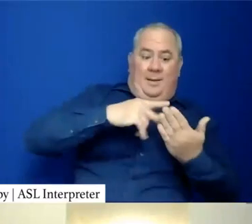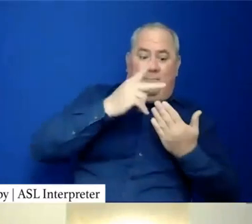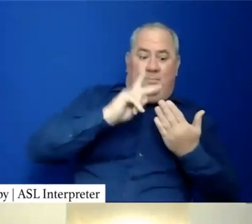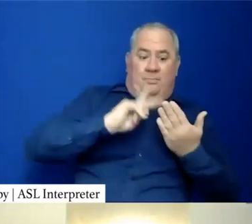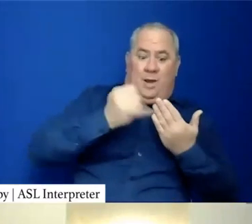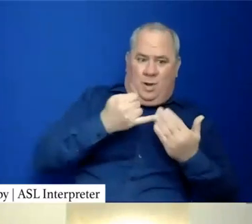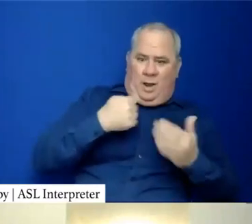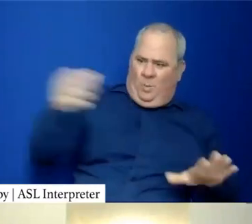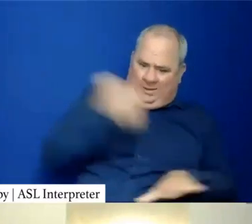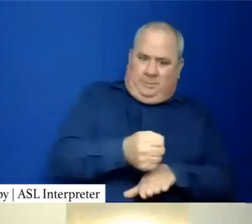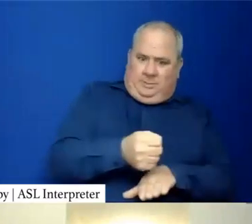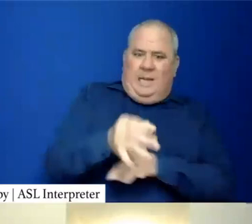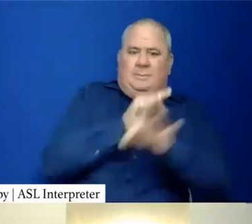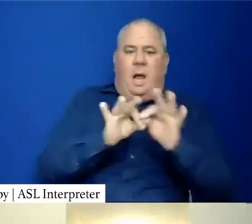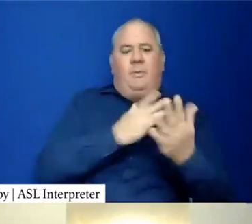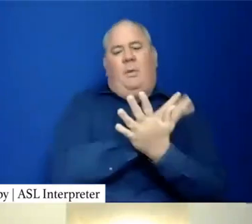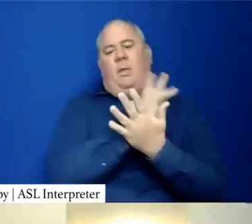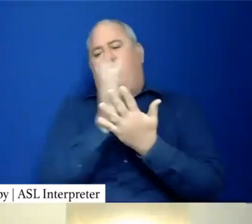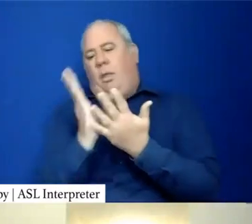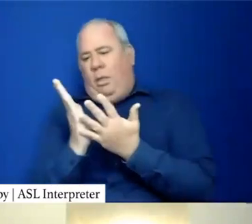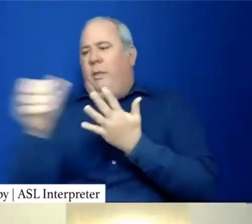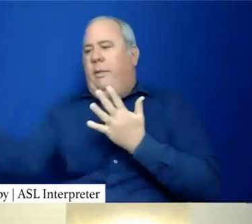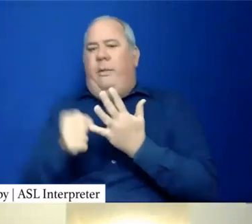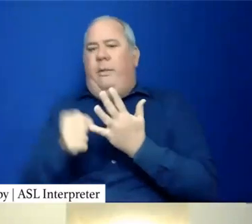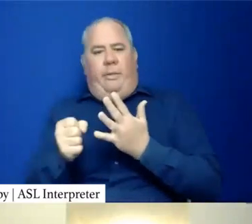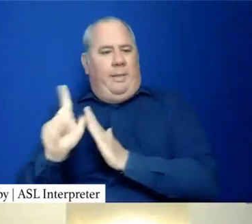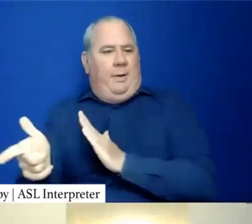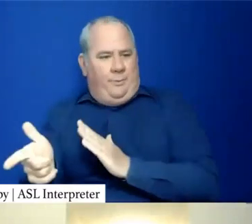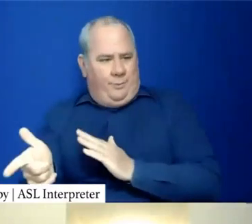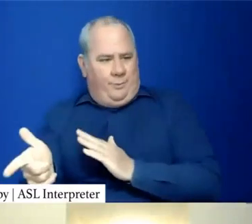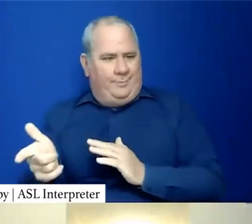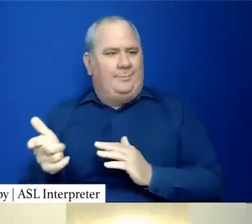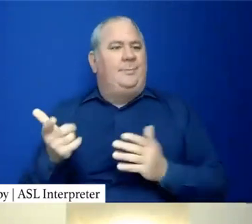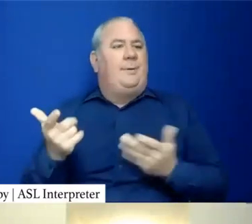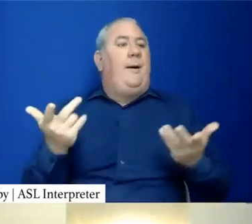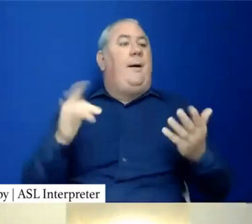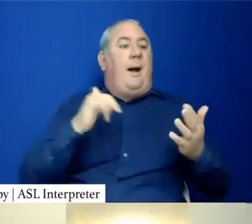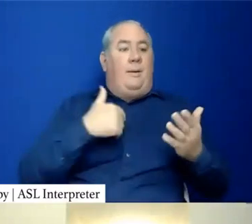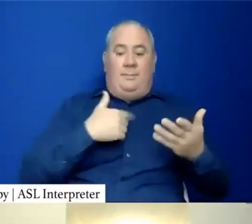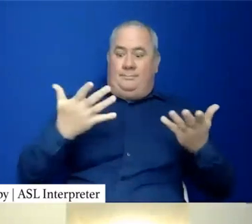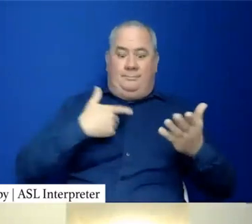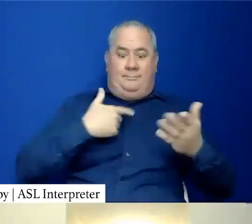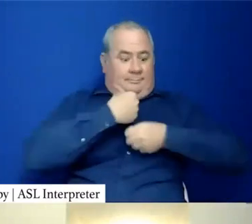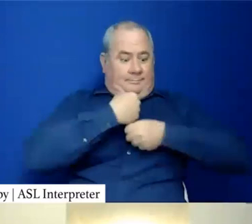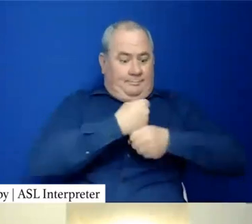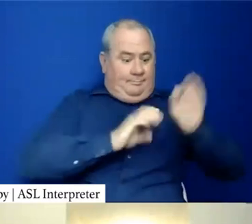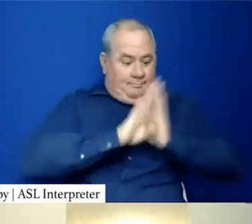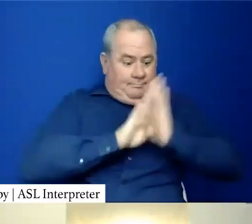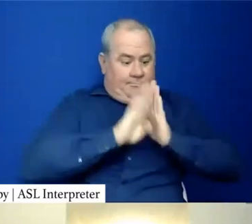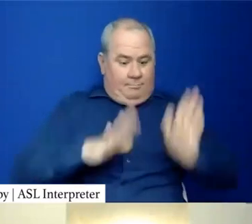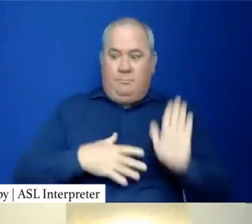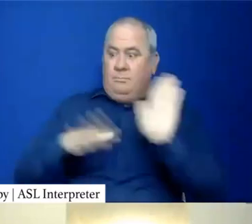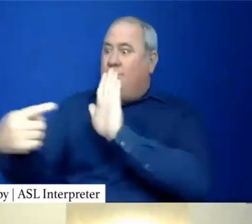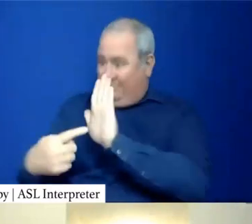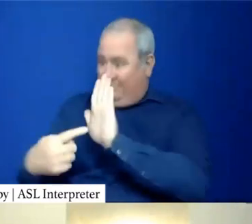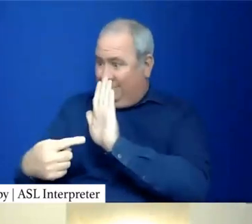shift. So not presenting it as a done deal for them to sign off on, but actually saying, okay,